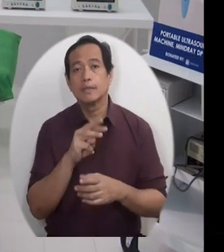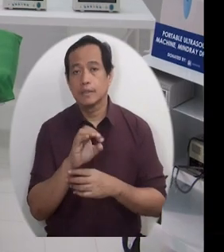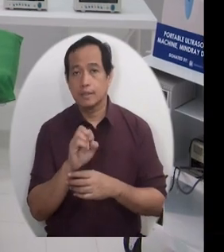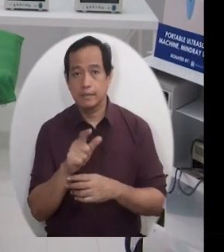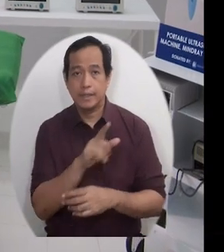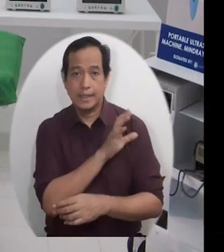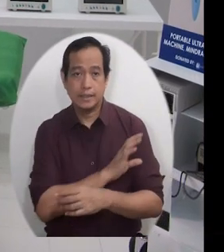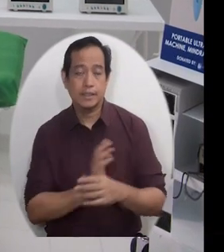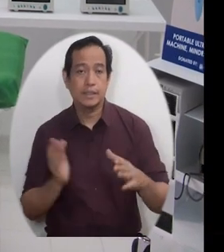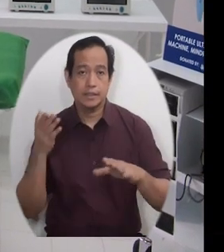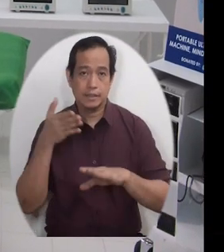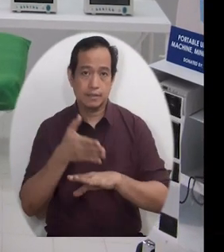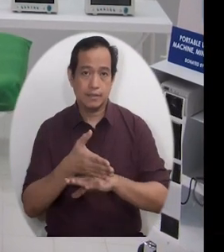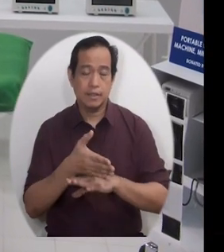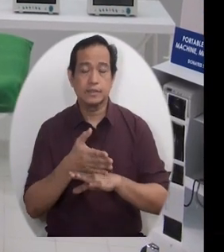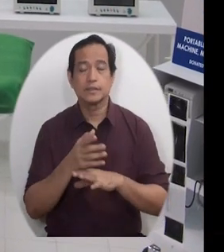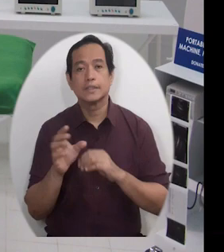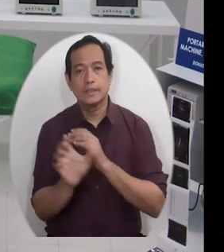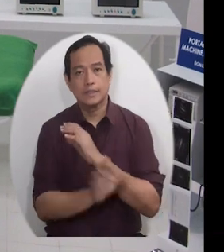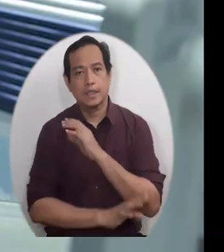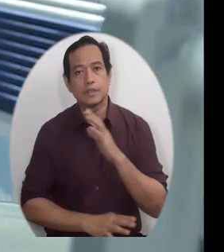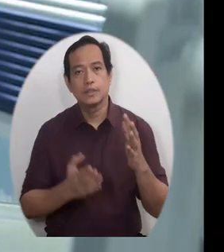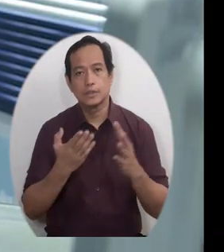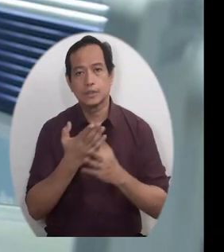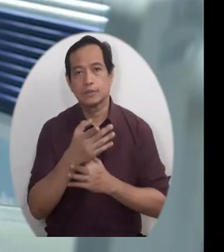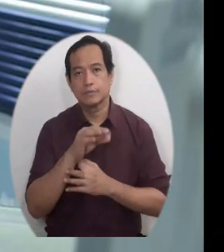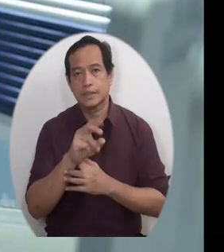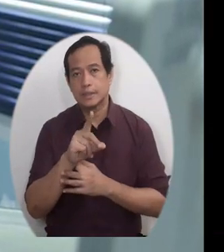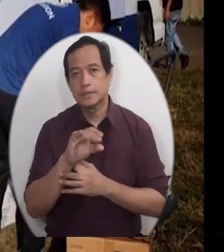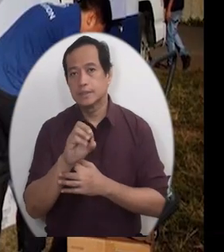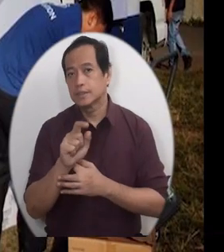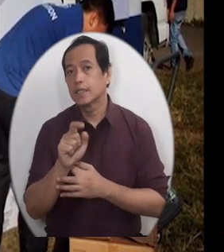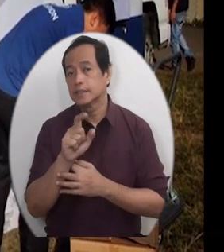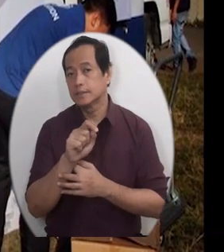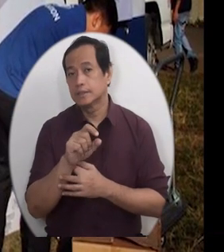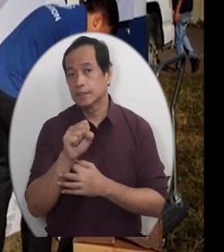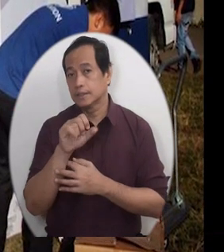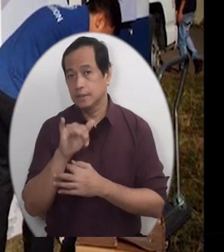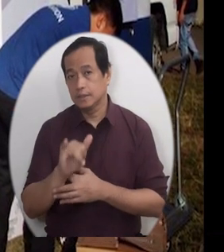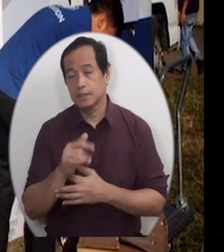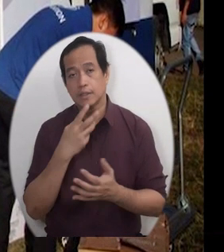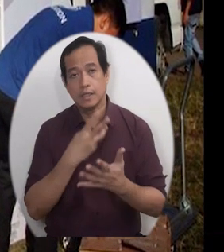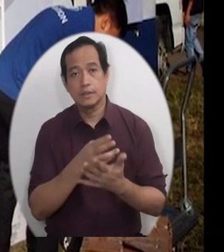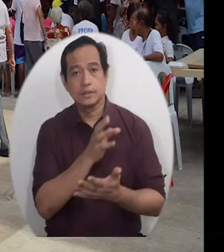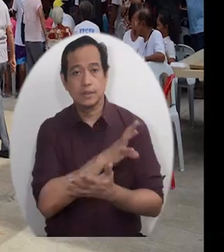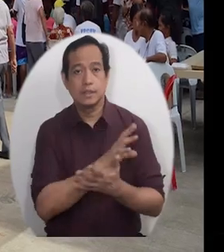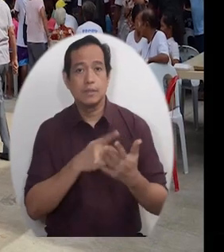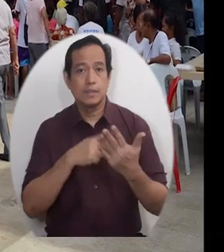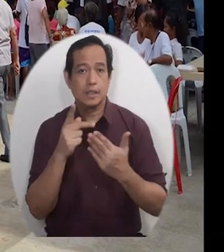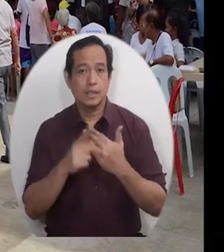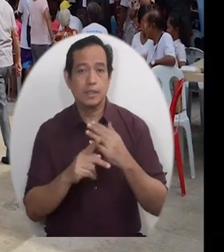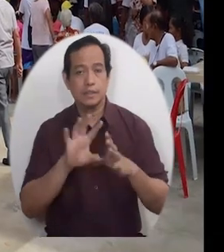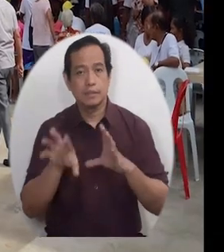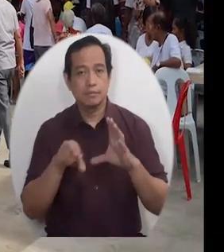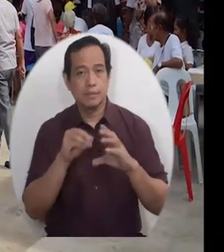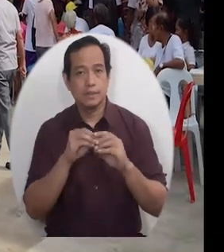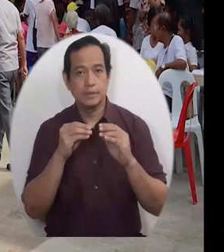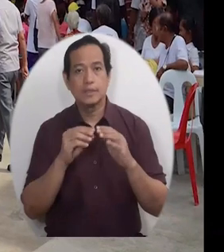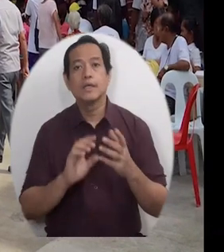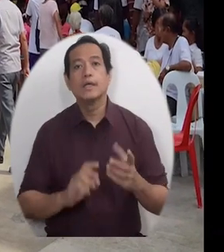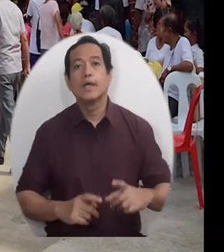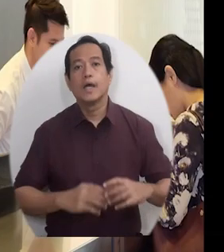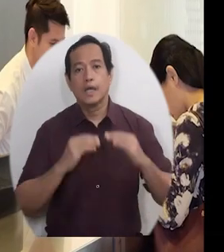and accessible healthcare facilities in grassroots communities, complemented by medical caravans across the